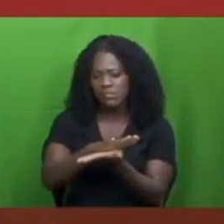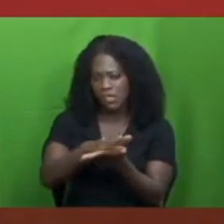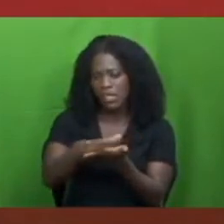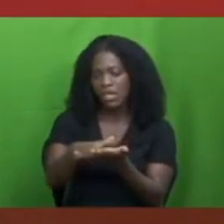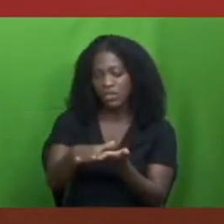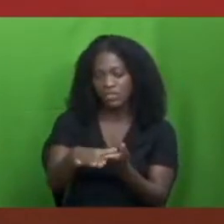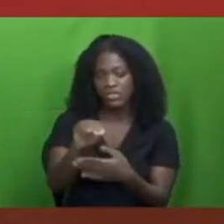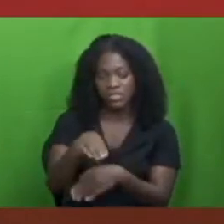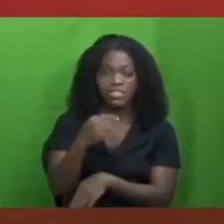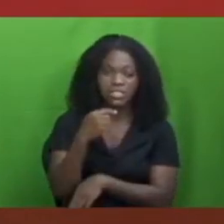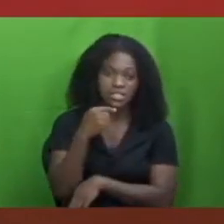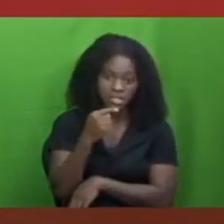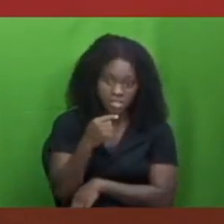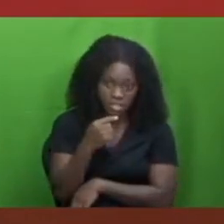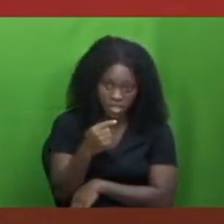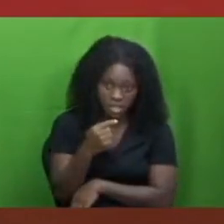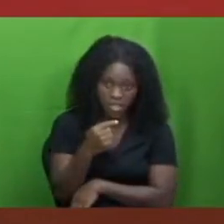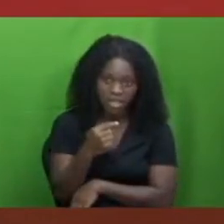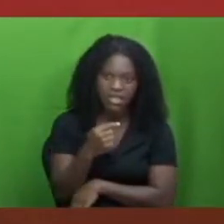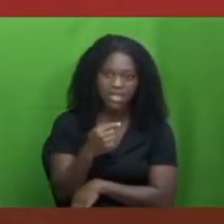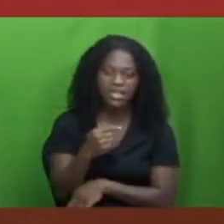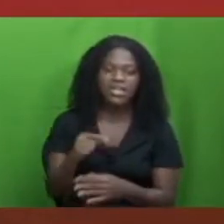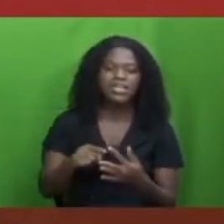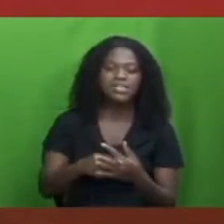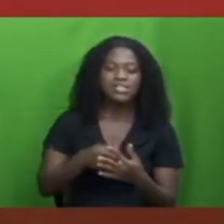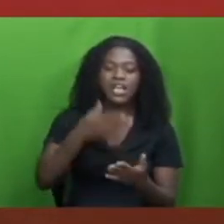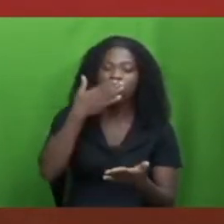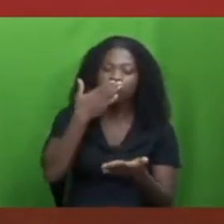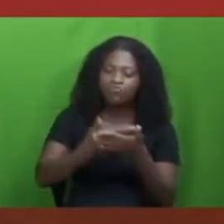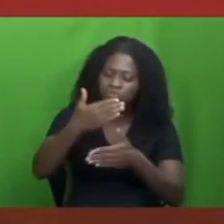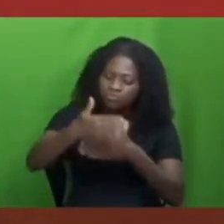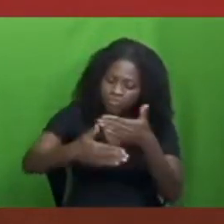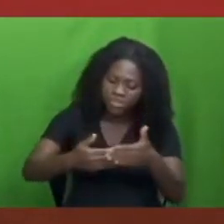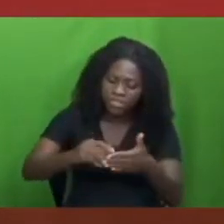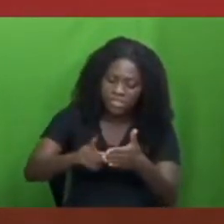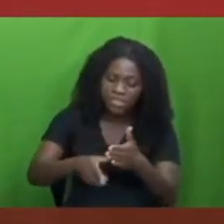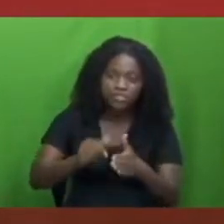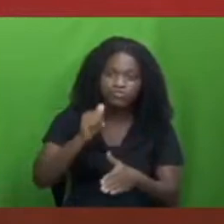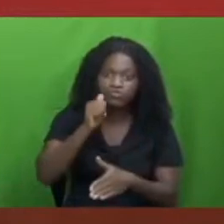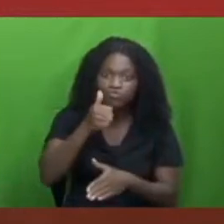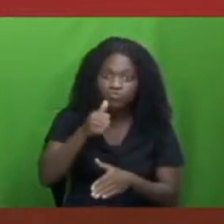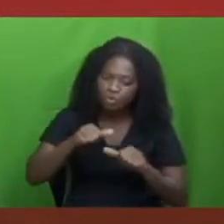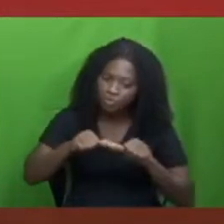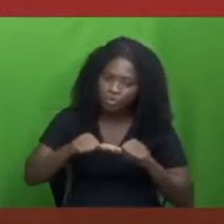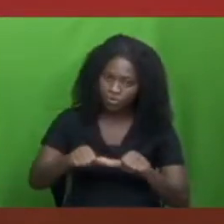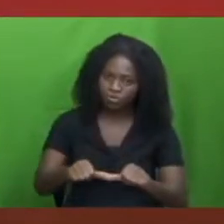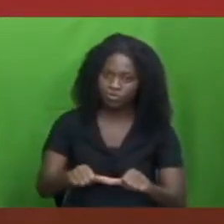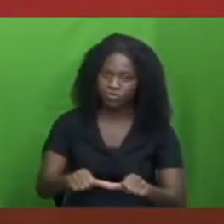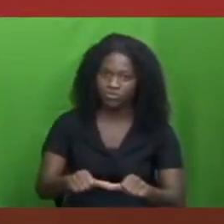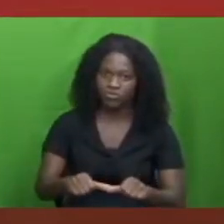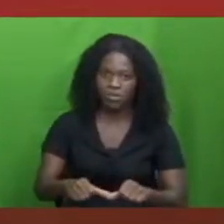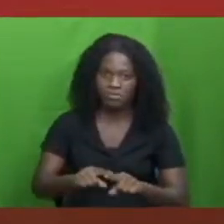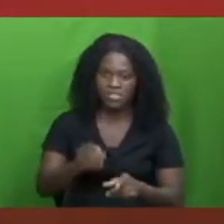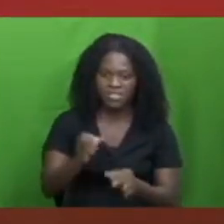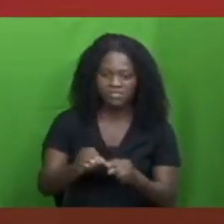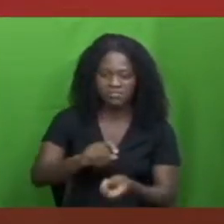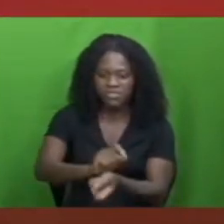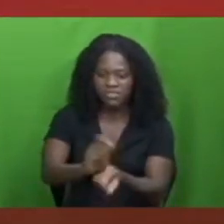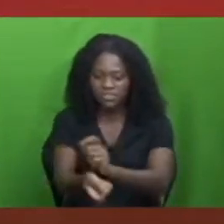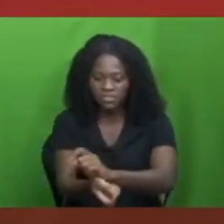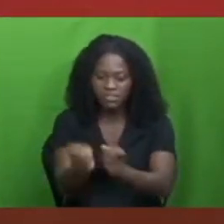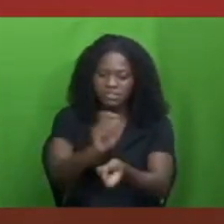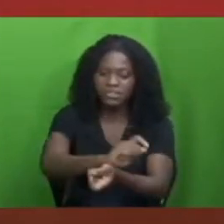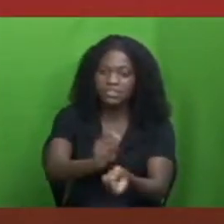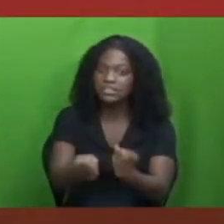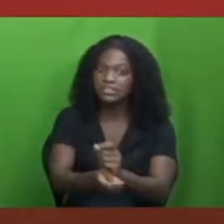bound to follow what we have. But definitely there should be some clarity. We should state a good